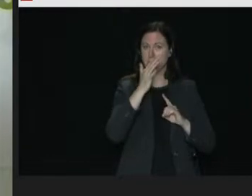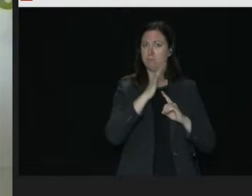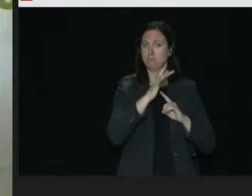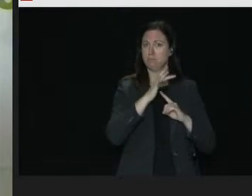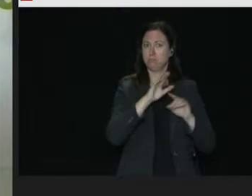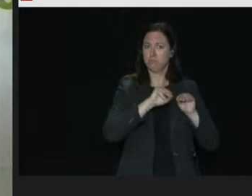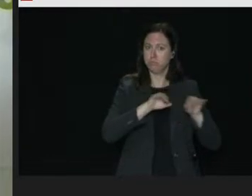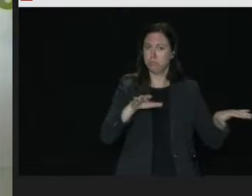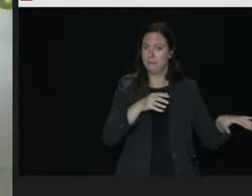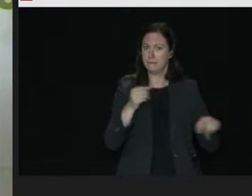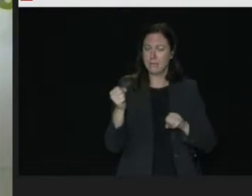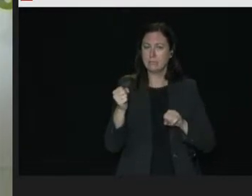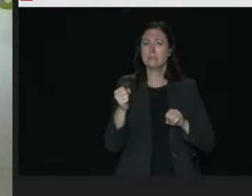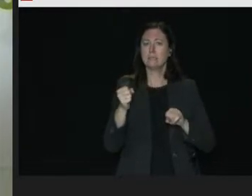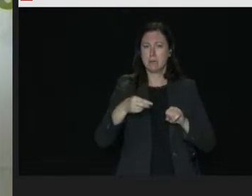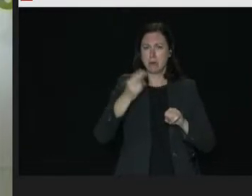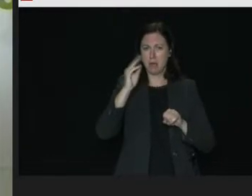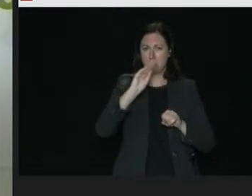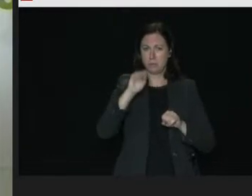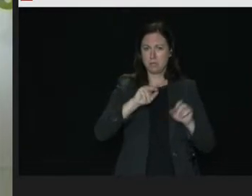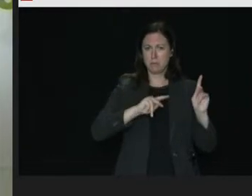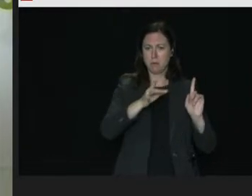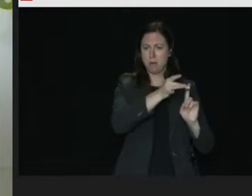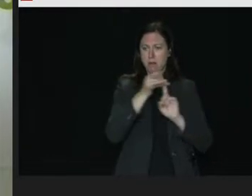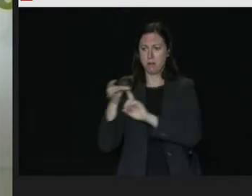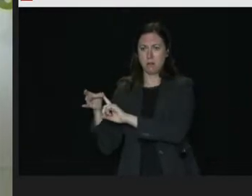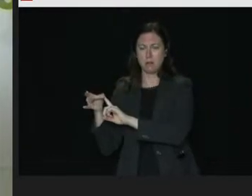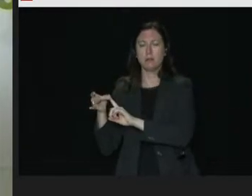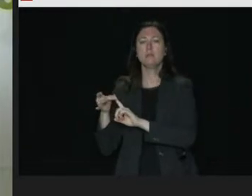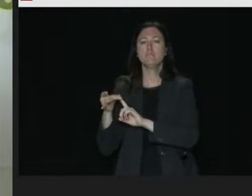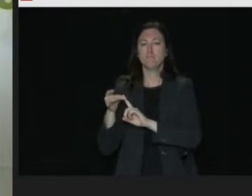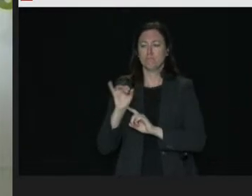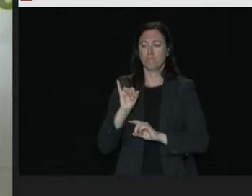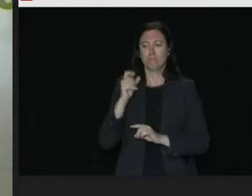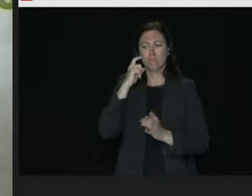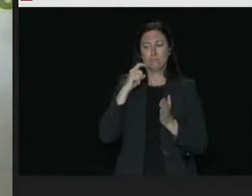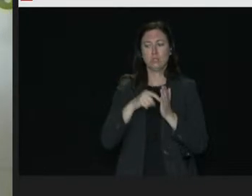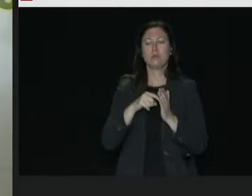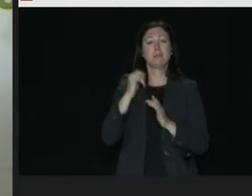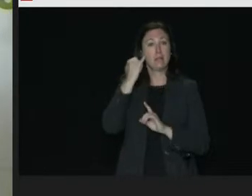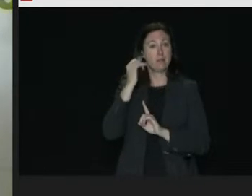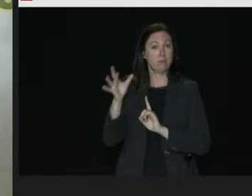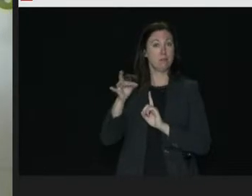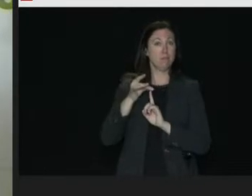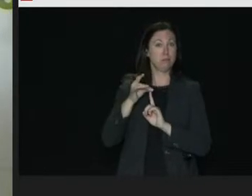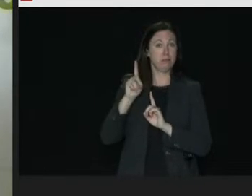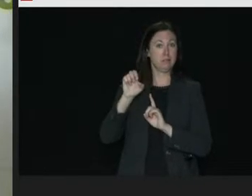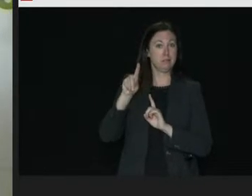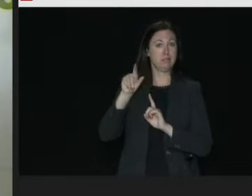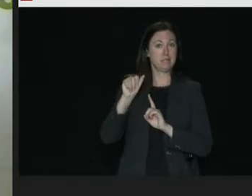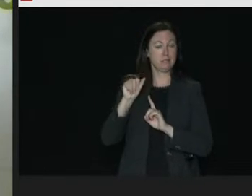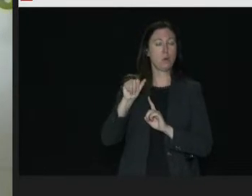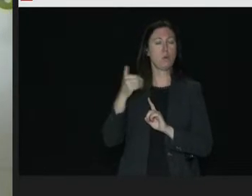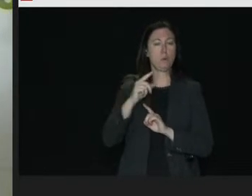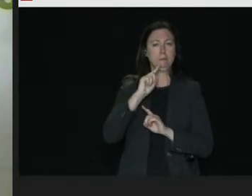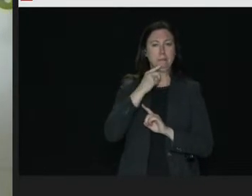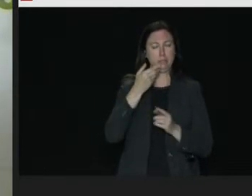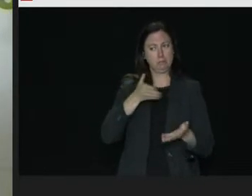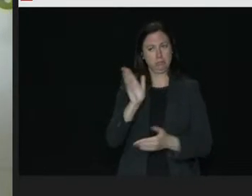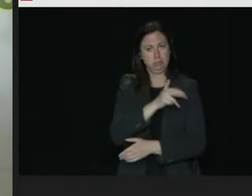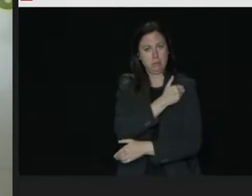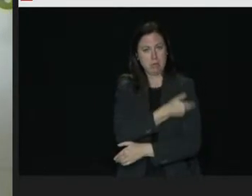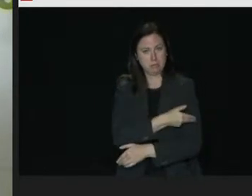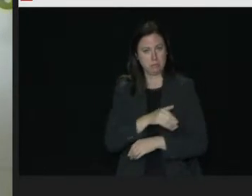high numbers of people infected, serious illness is being seen more often. Increasing vaccine coverage is